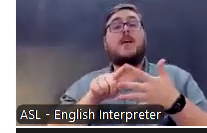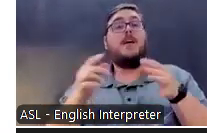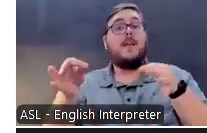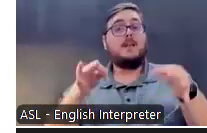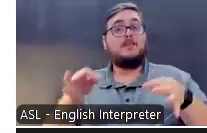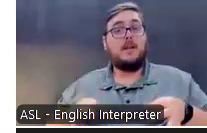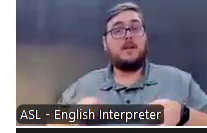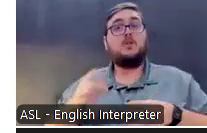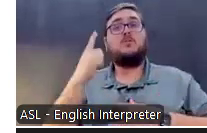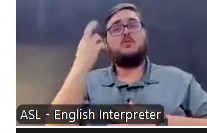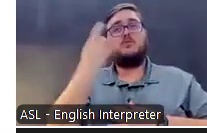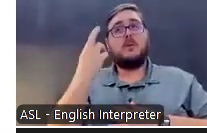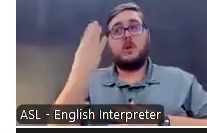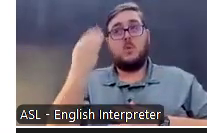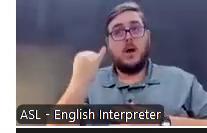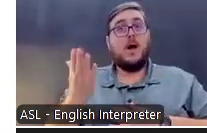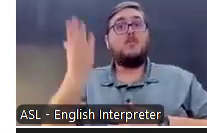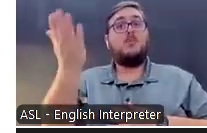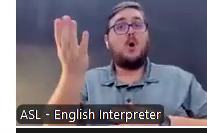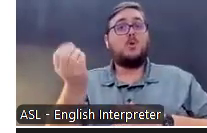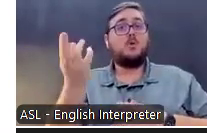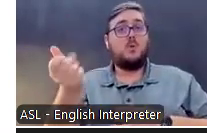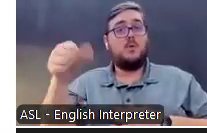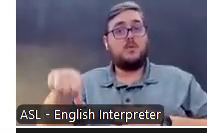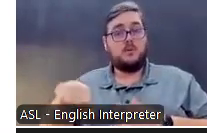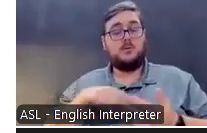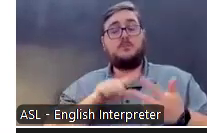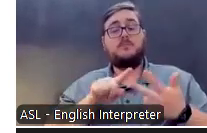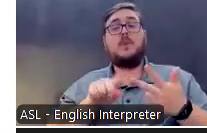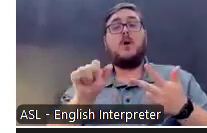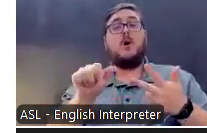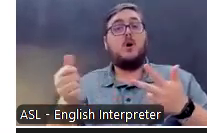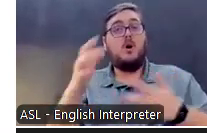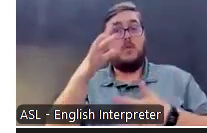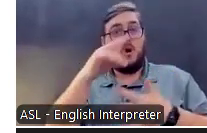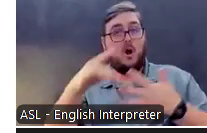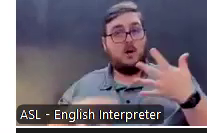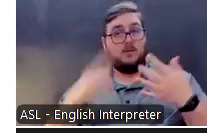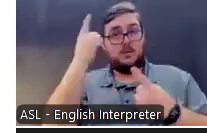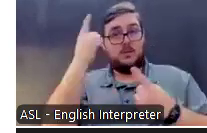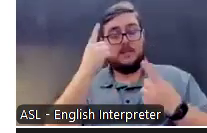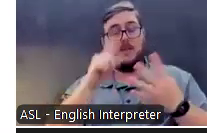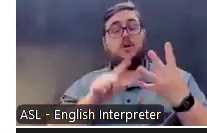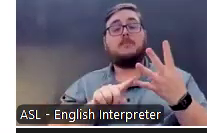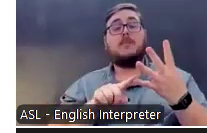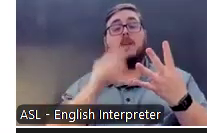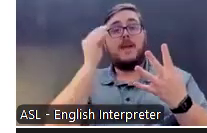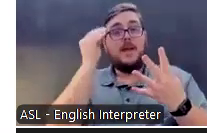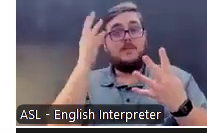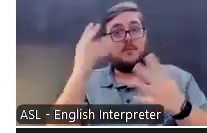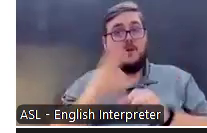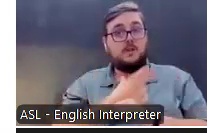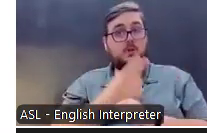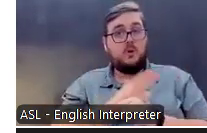refusal, other options considered, the information used, and other relevant factors for